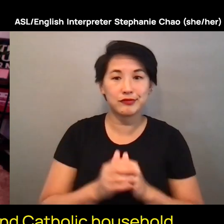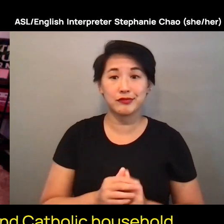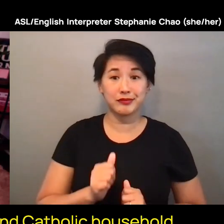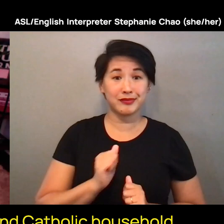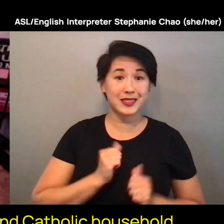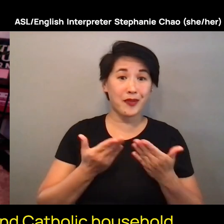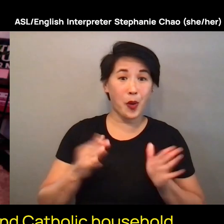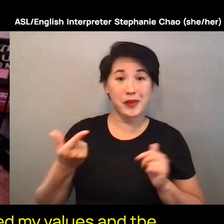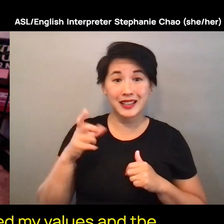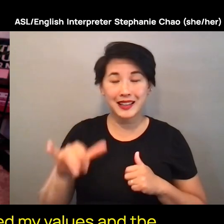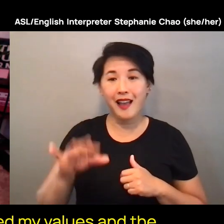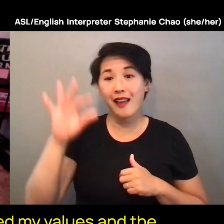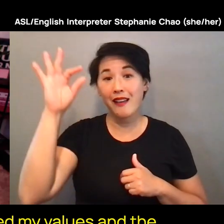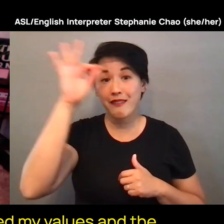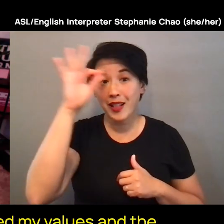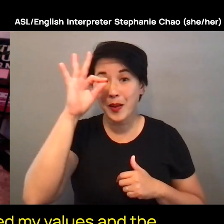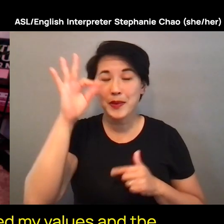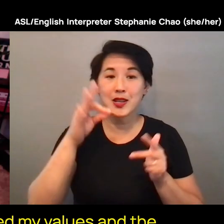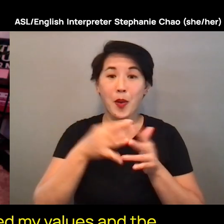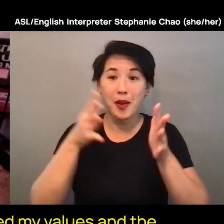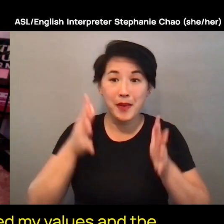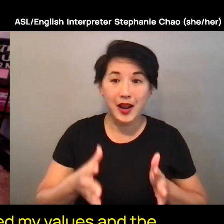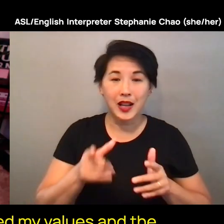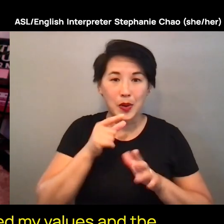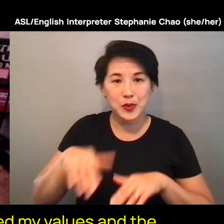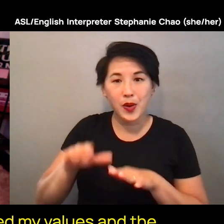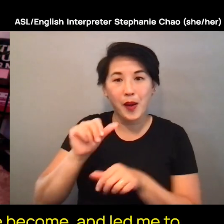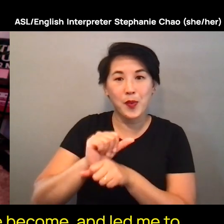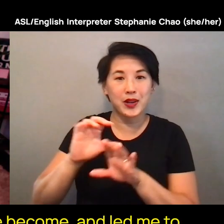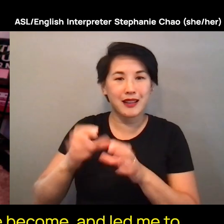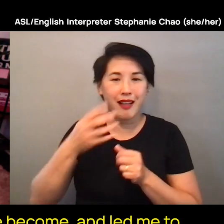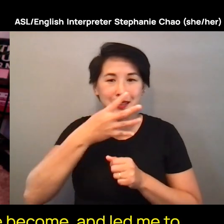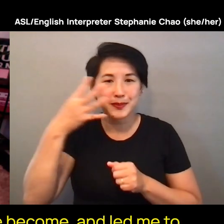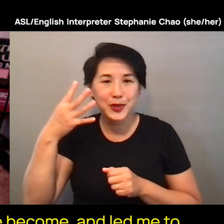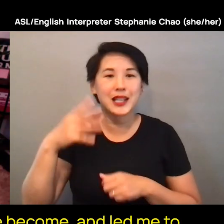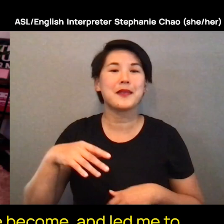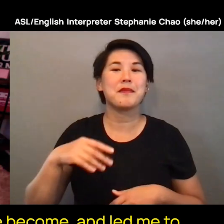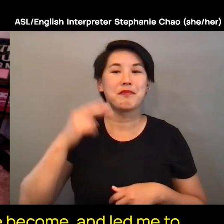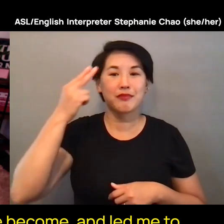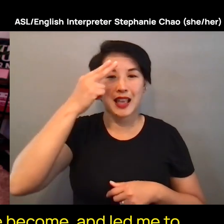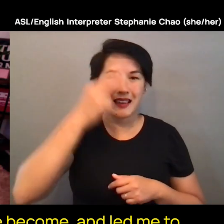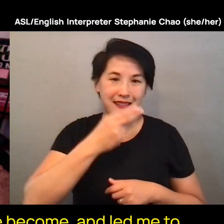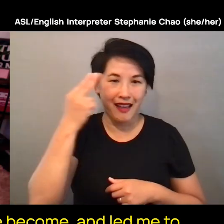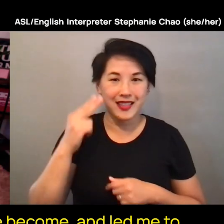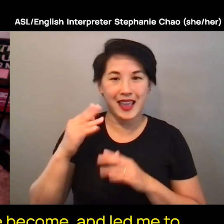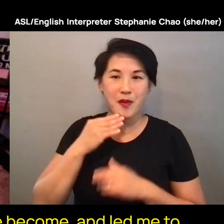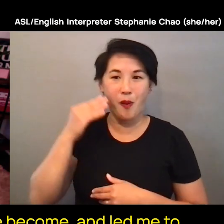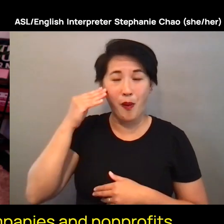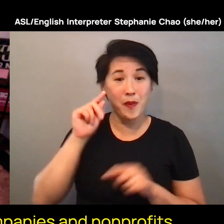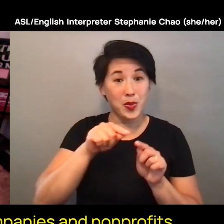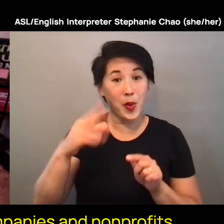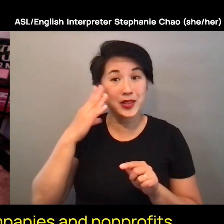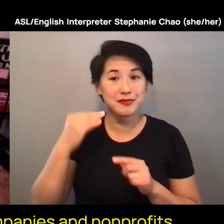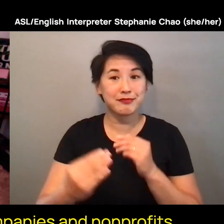and Catholic household, these experiences shaped my values and the entrepreneur and leader I have become and led me